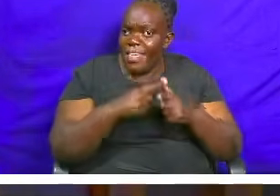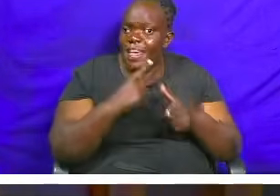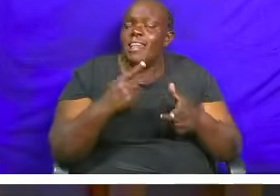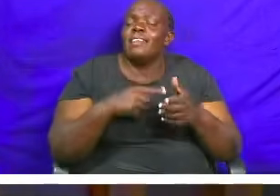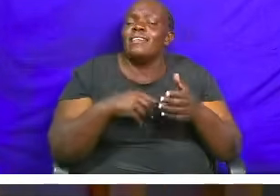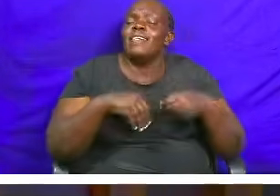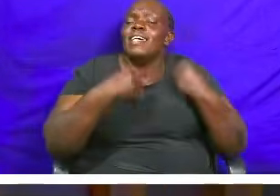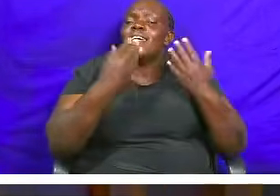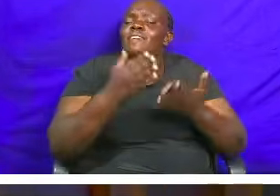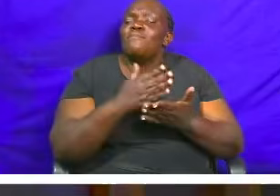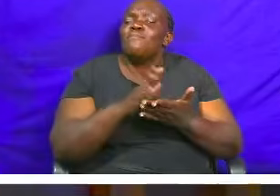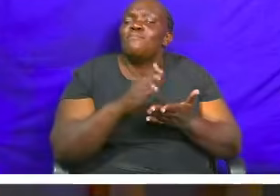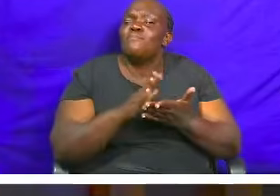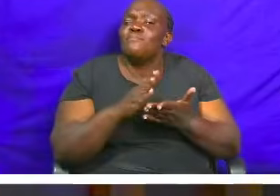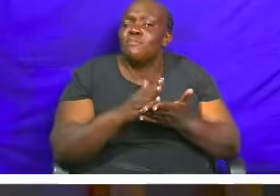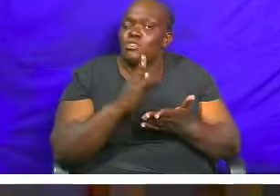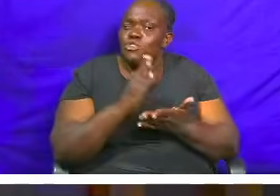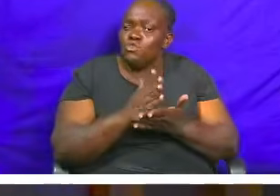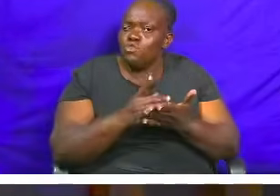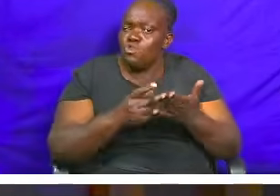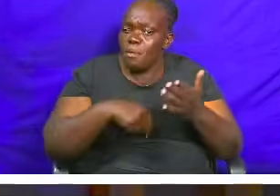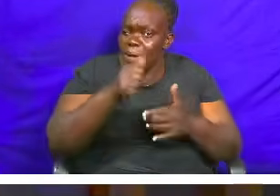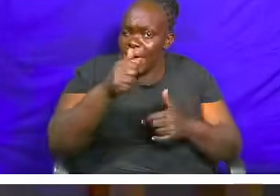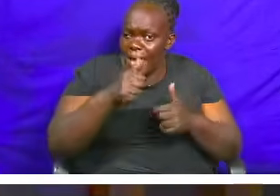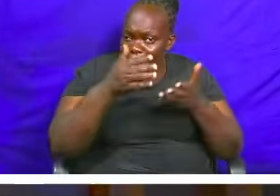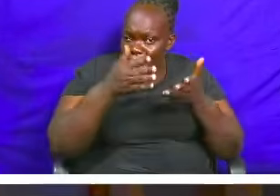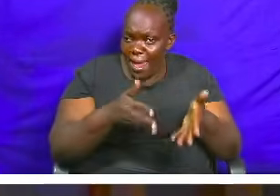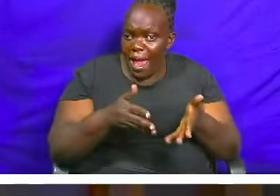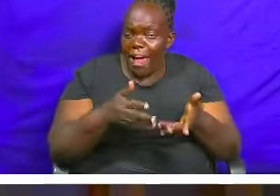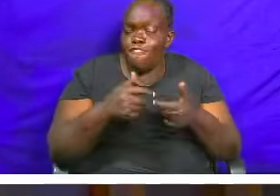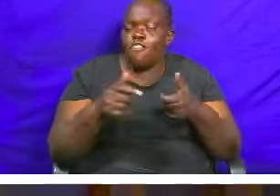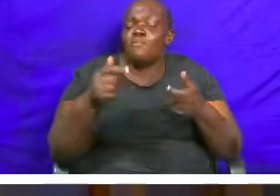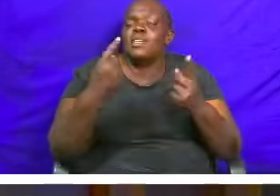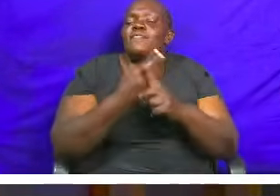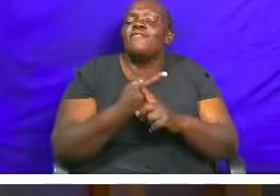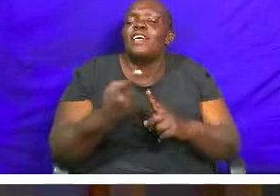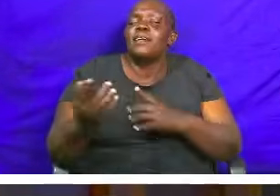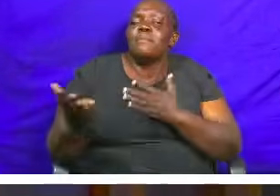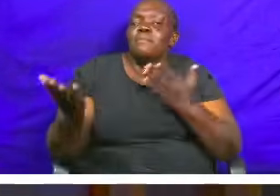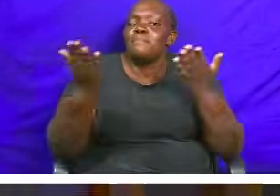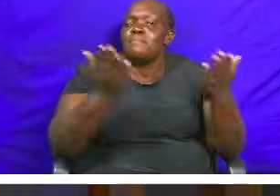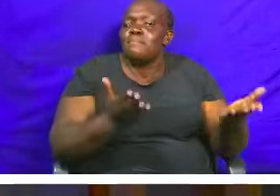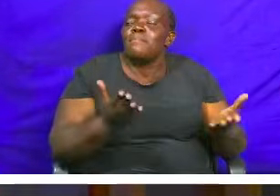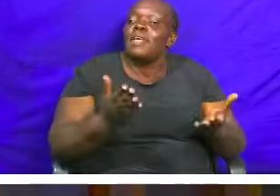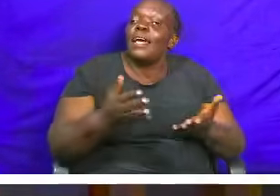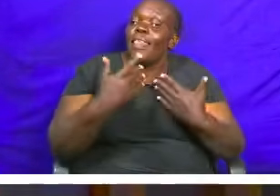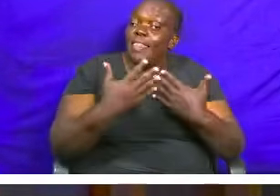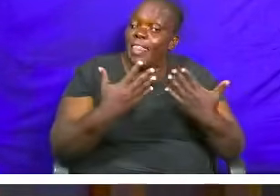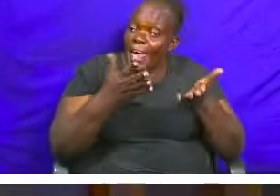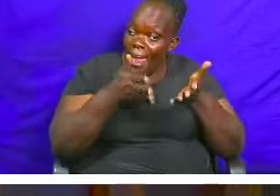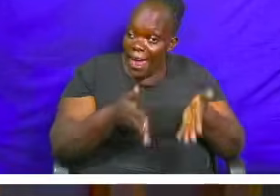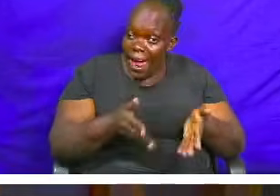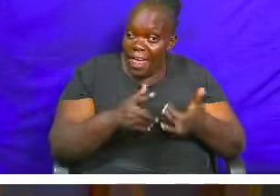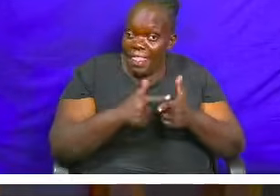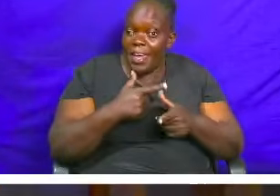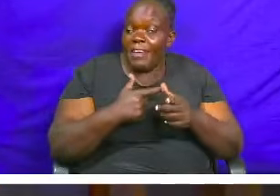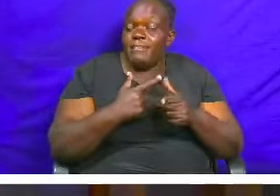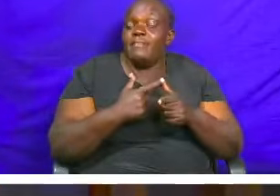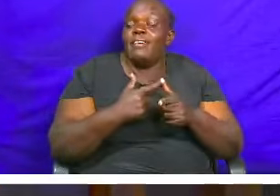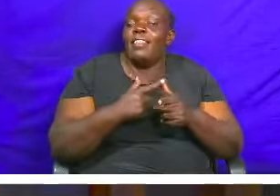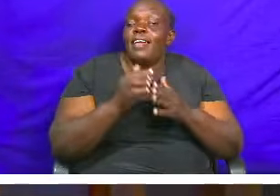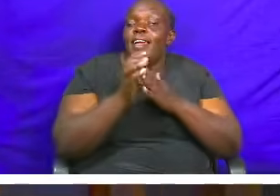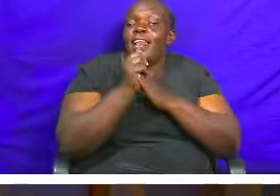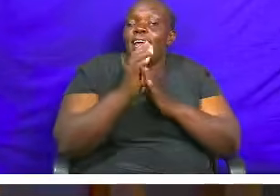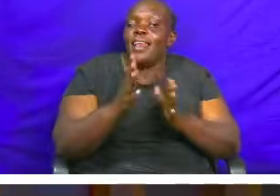of products. So they were buying that product in the spot market. And then when they bring the product here, then the marketer who brings